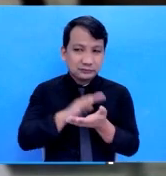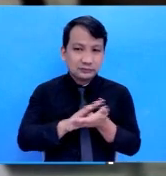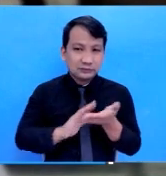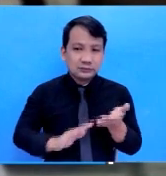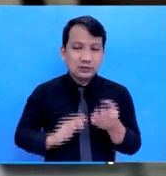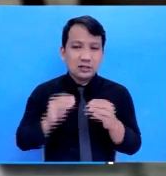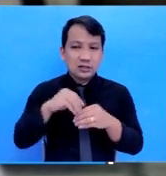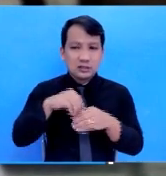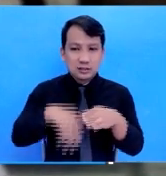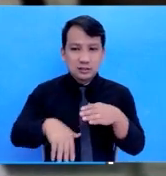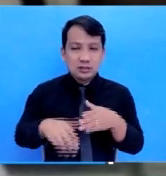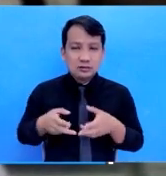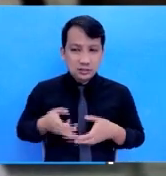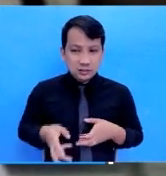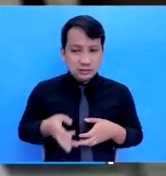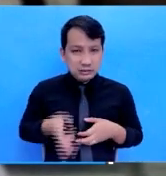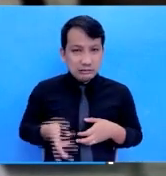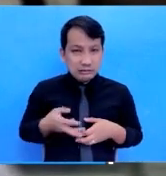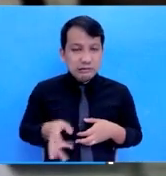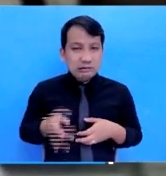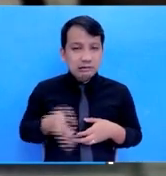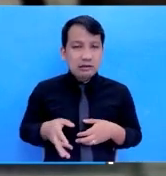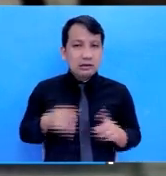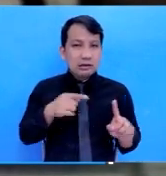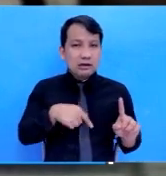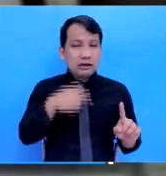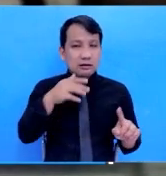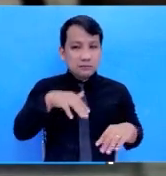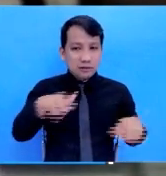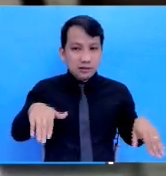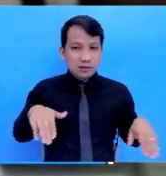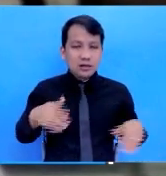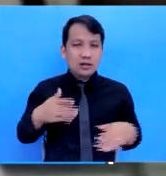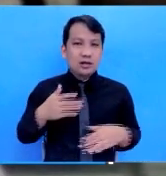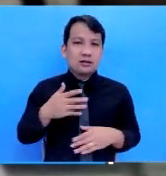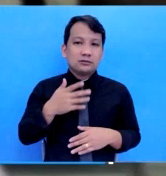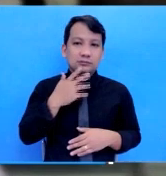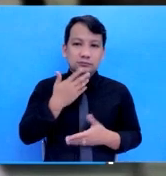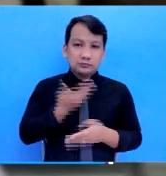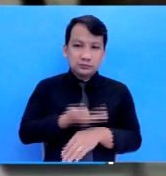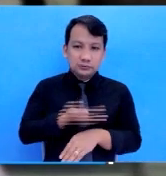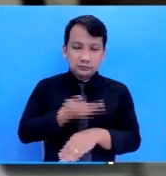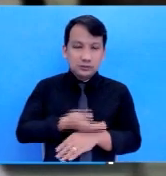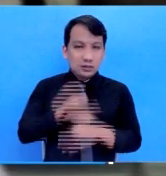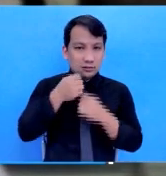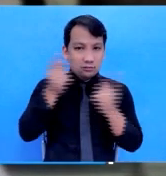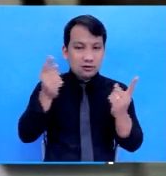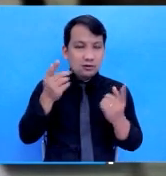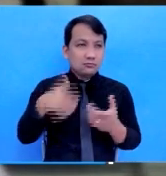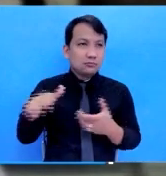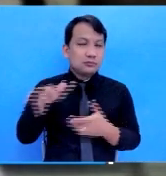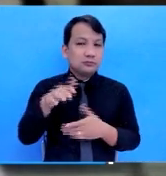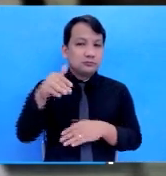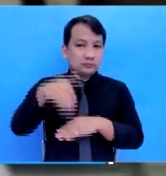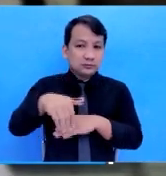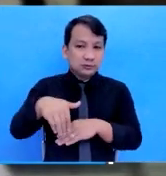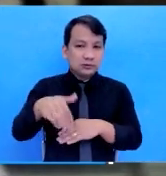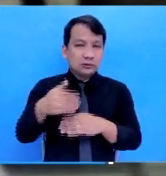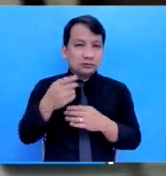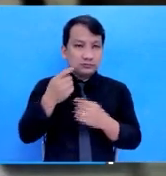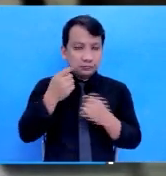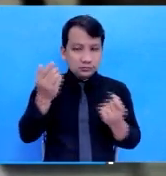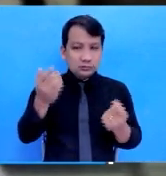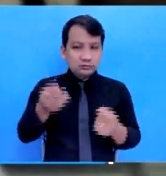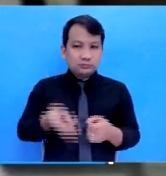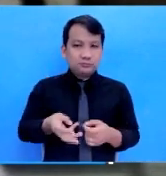to the urine and iihi ng iihi yung bata. May have bedwetting or gigising, ababangon sa gabi para umihi.